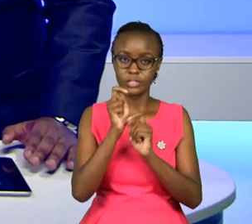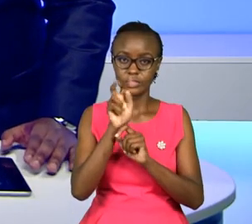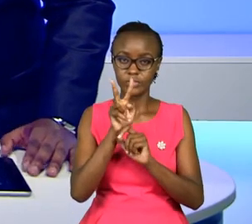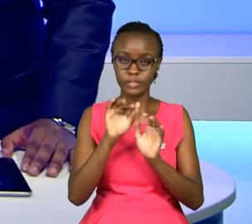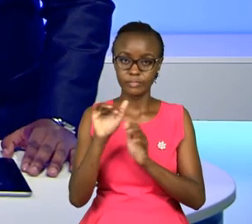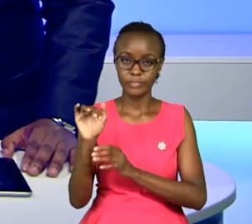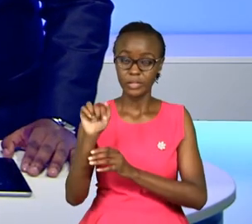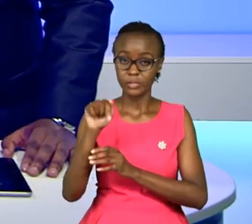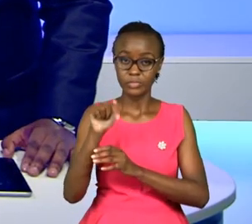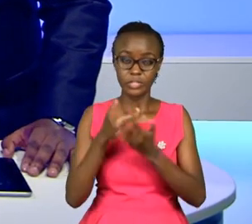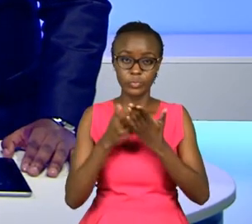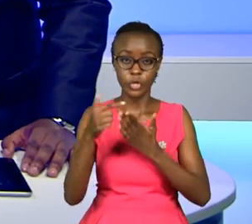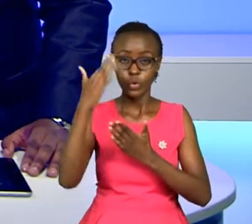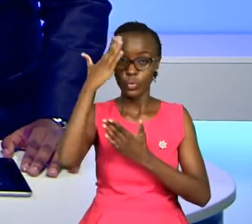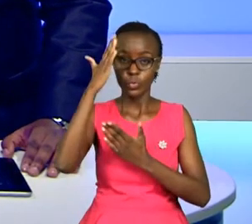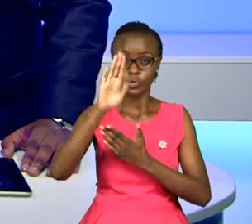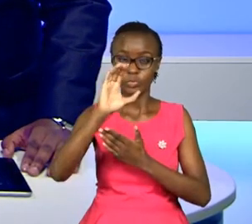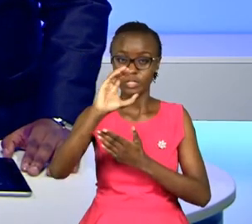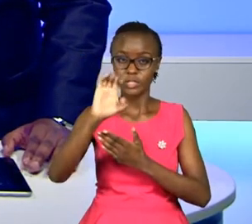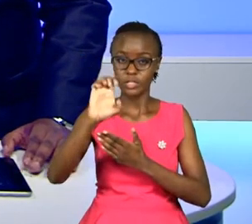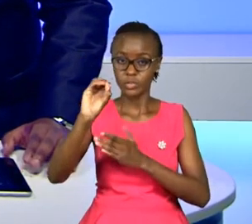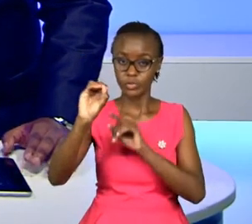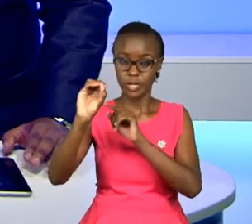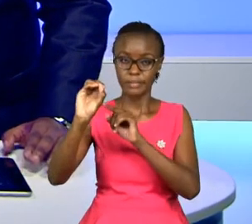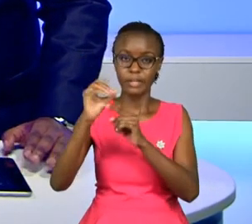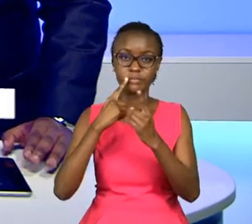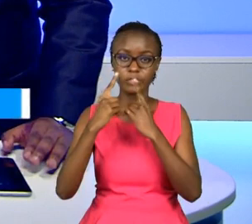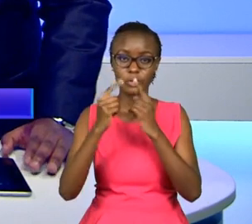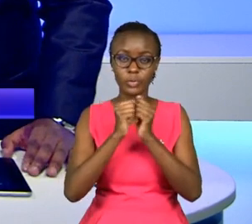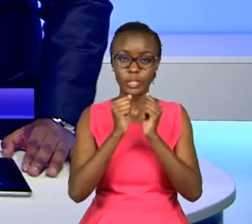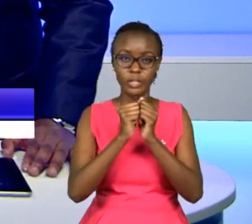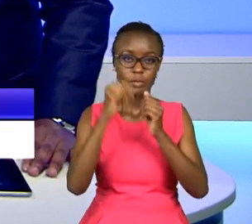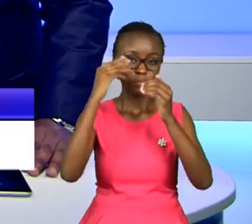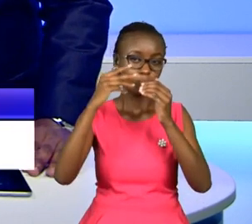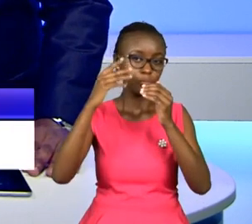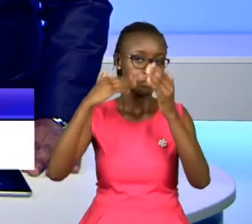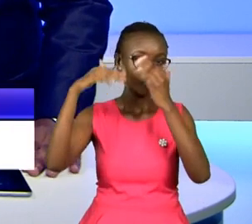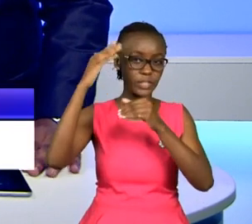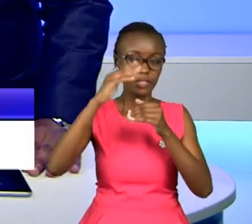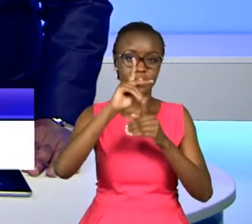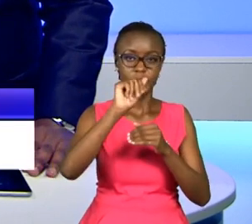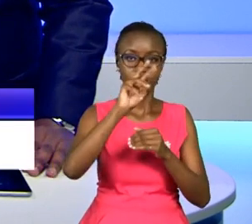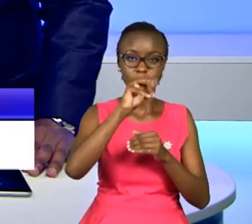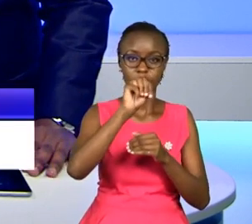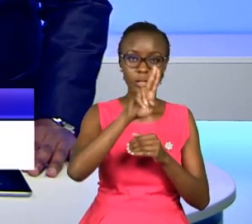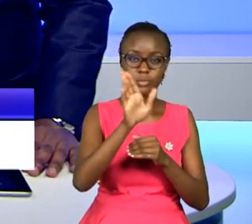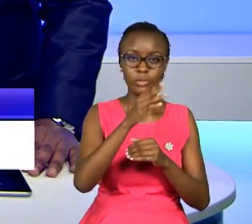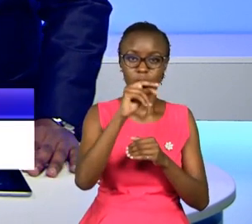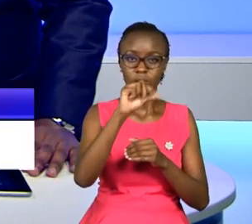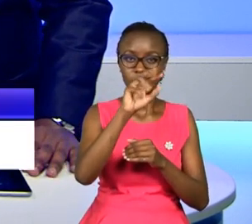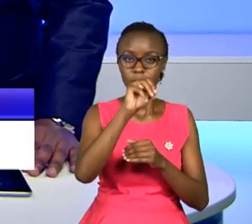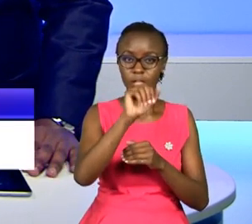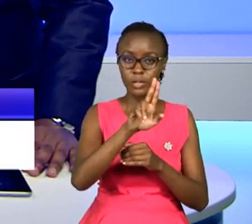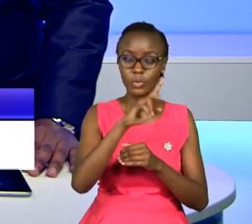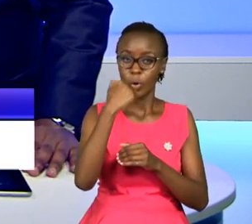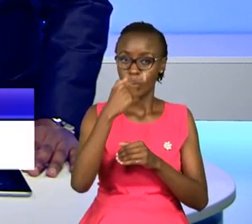On this week's episode of Know Your CEO, we get to interact with Professor Kamaunga Mau, who is a Vice Chancellor of the Cooperative University of Kenya.